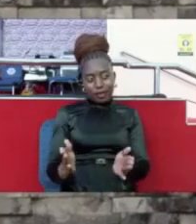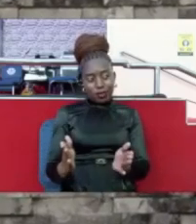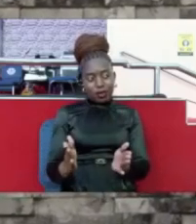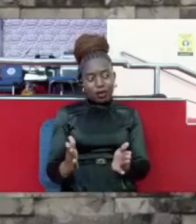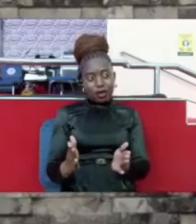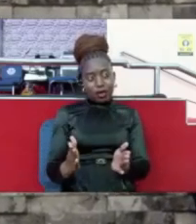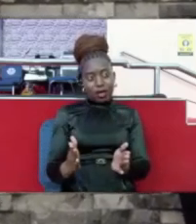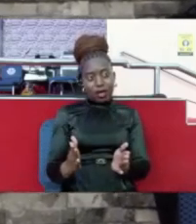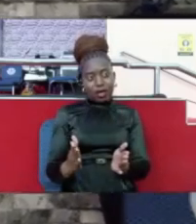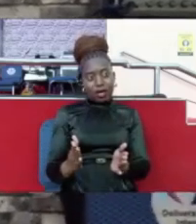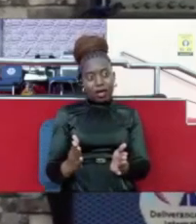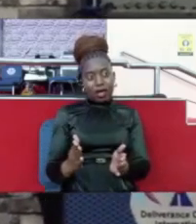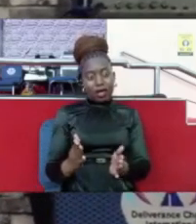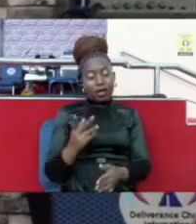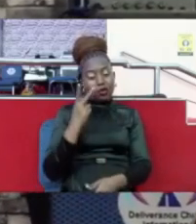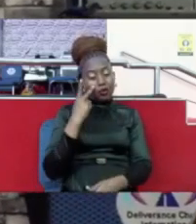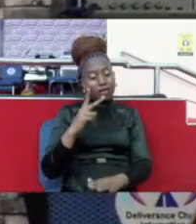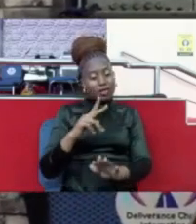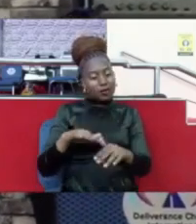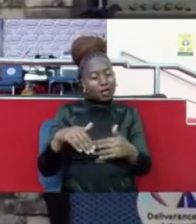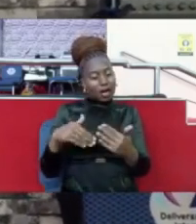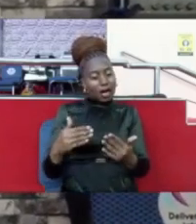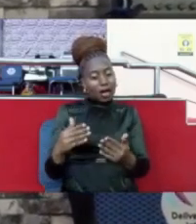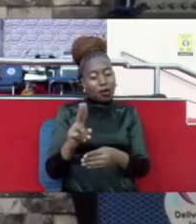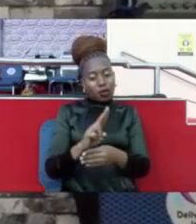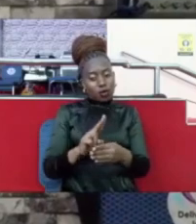it will be seen in the way that you handle your money.